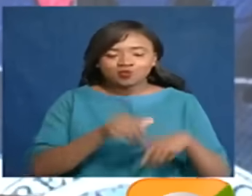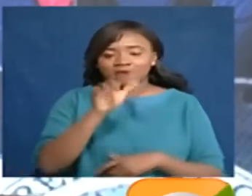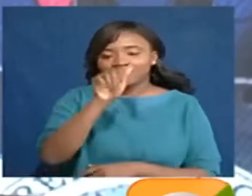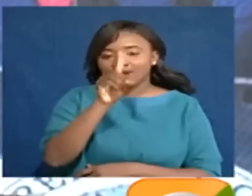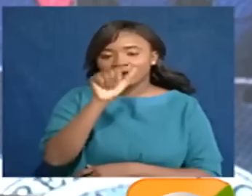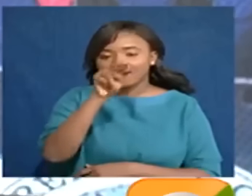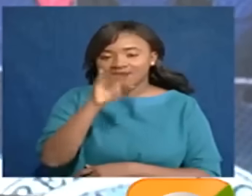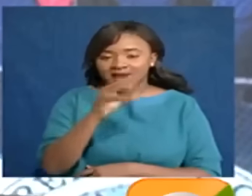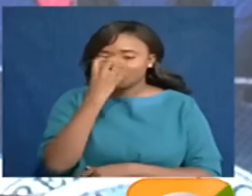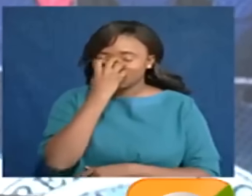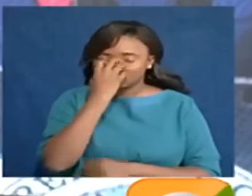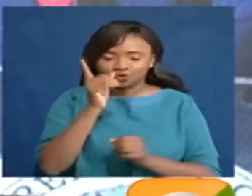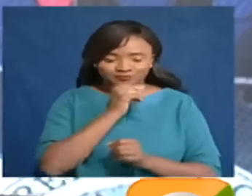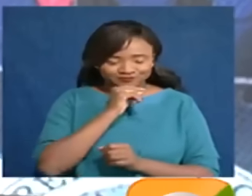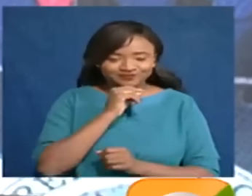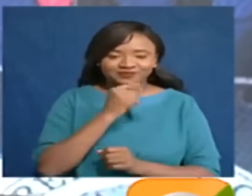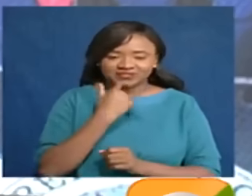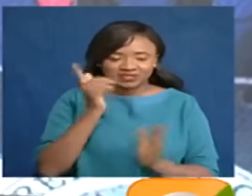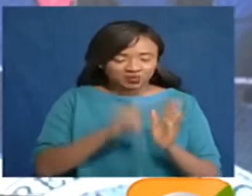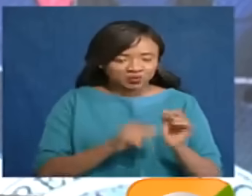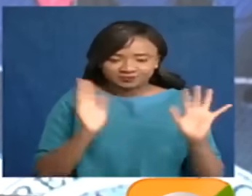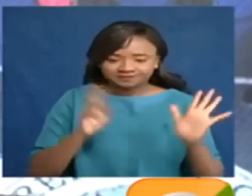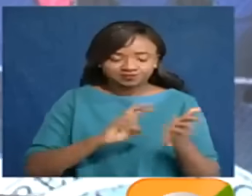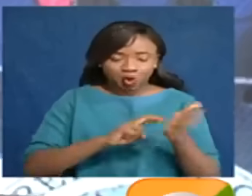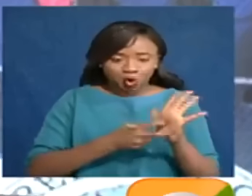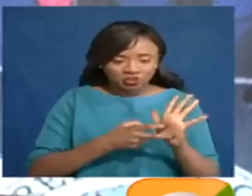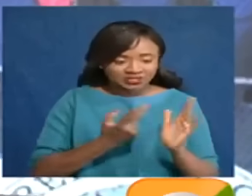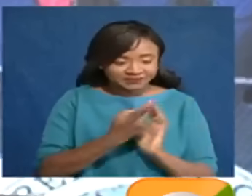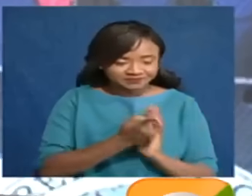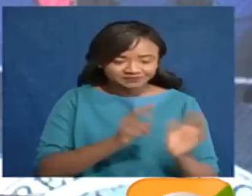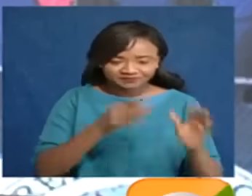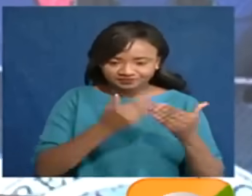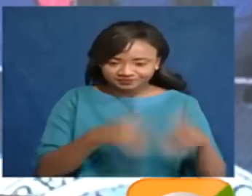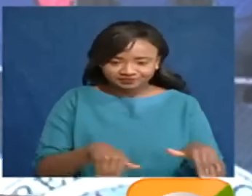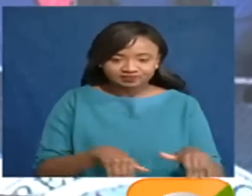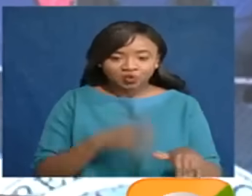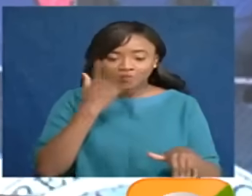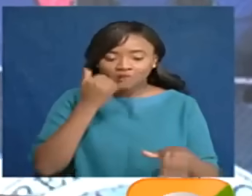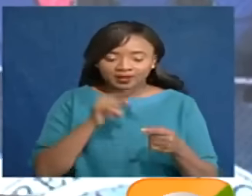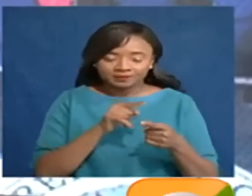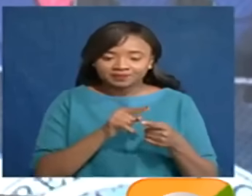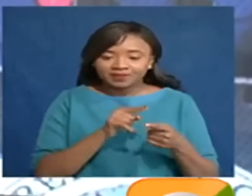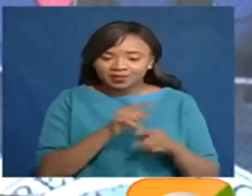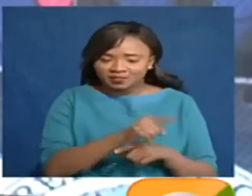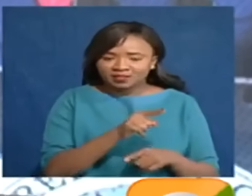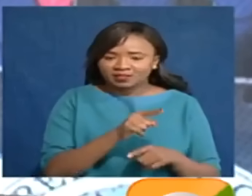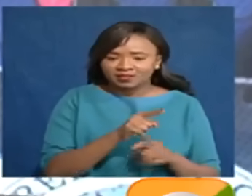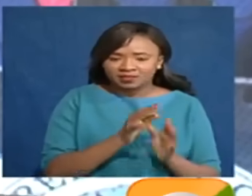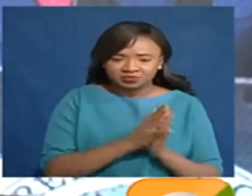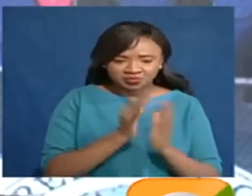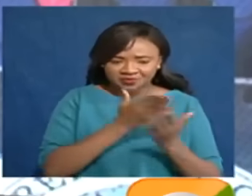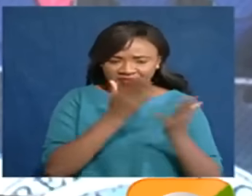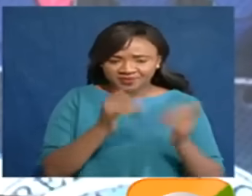has cancelled all engagements with the Adani Group, affecting two critical projects affecting the transport and energy sectors of the